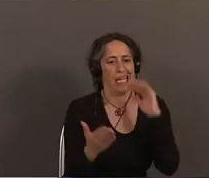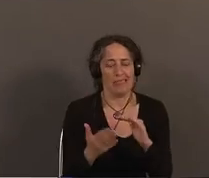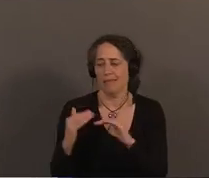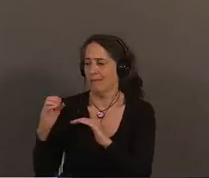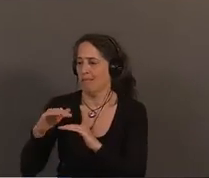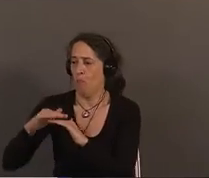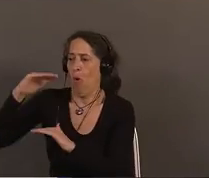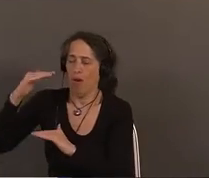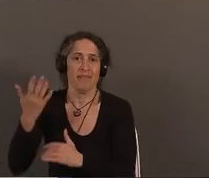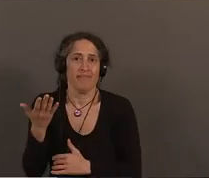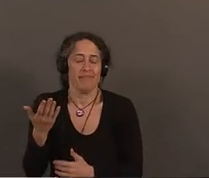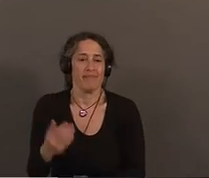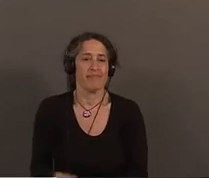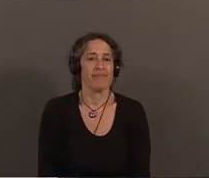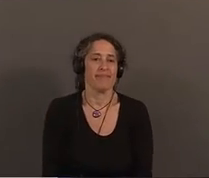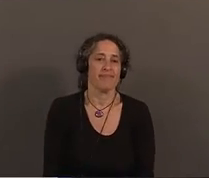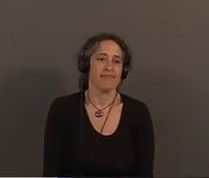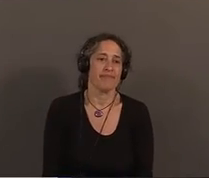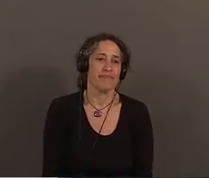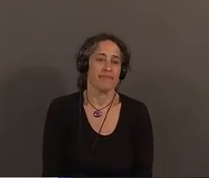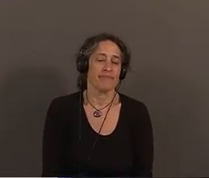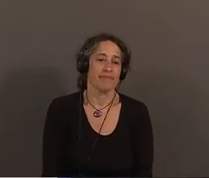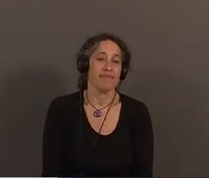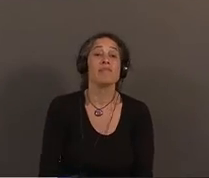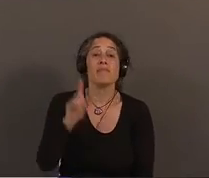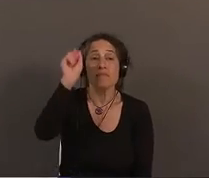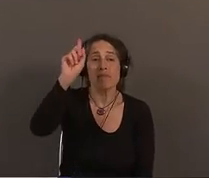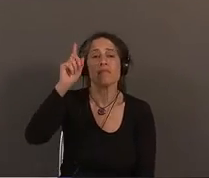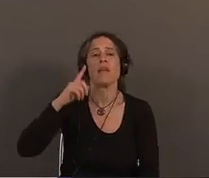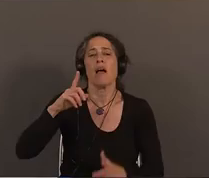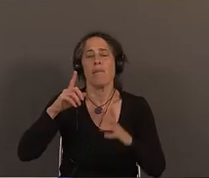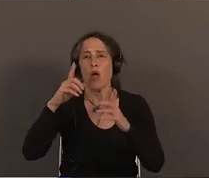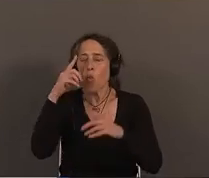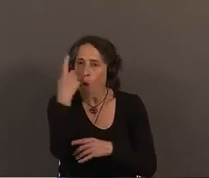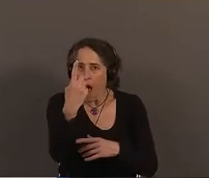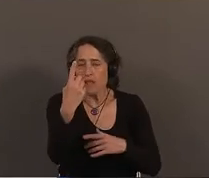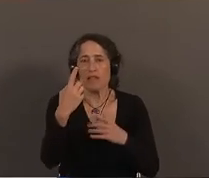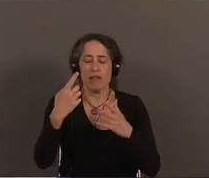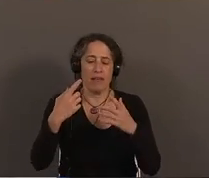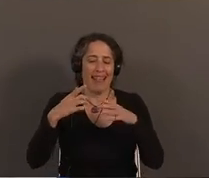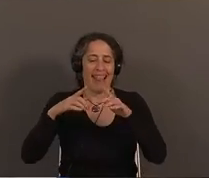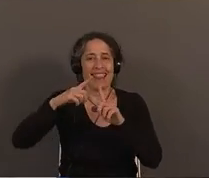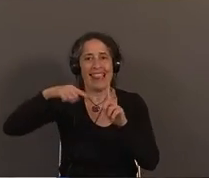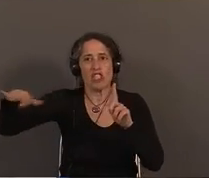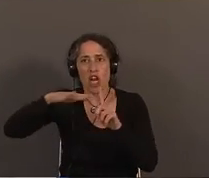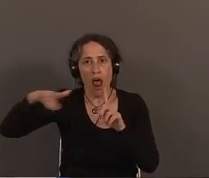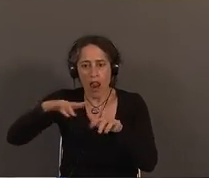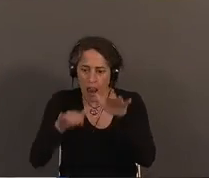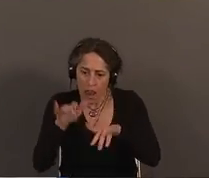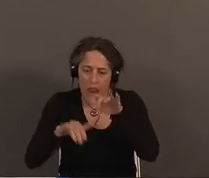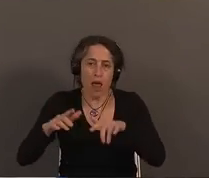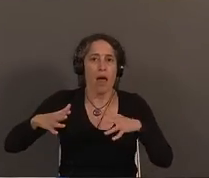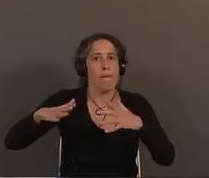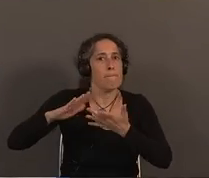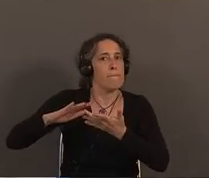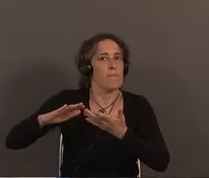means stepping in with European regulation. So you have seen a wave of proposals from the European